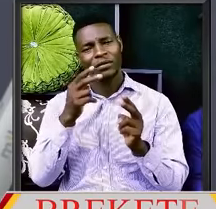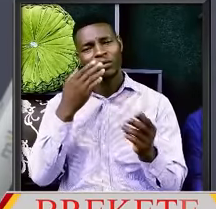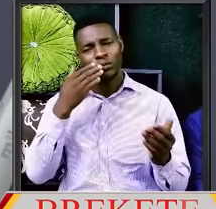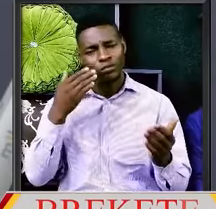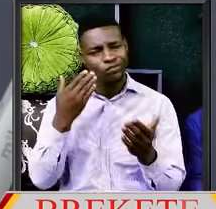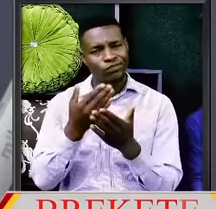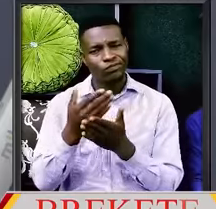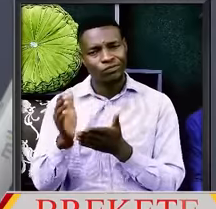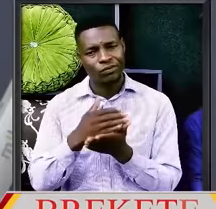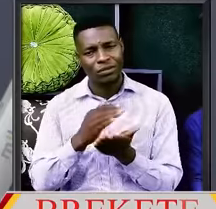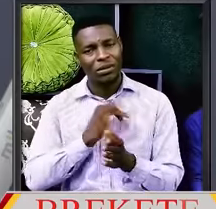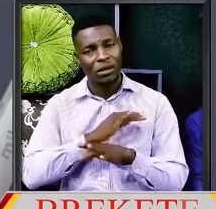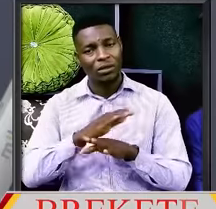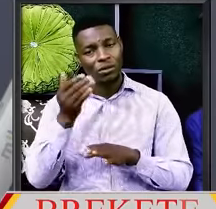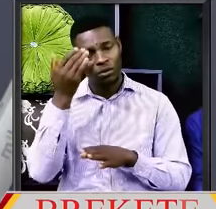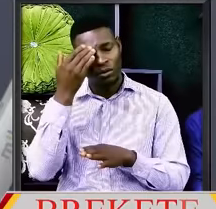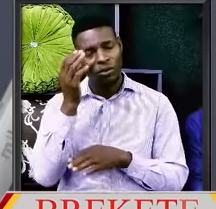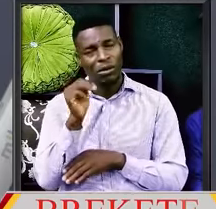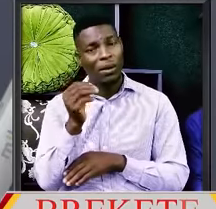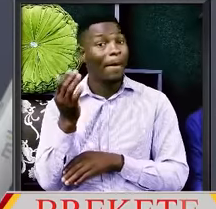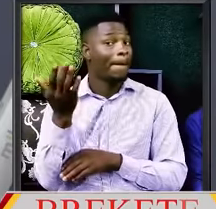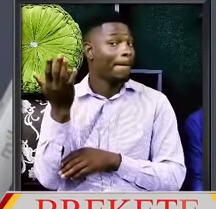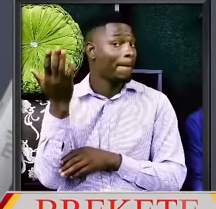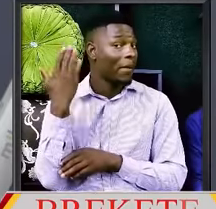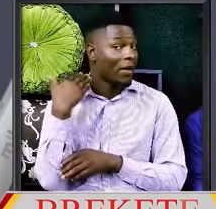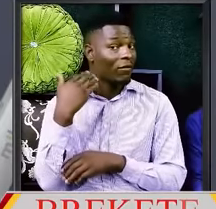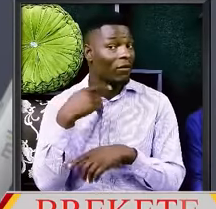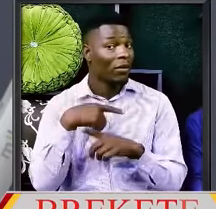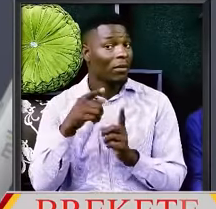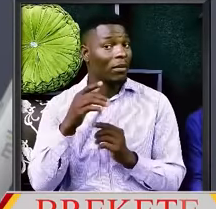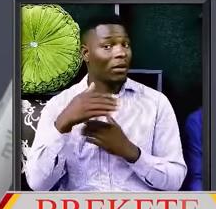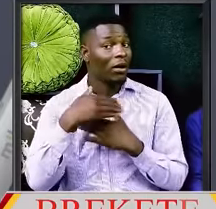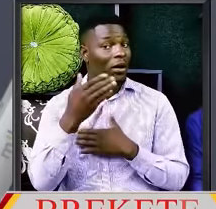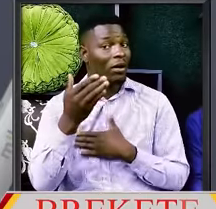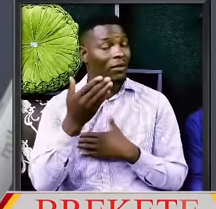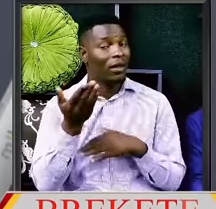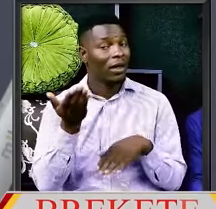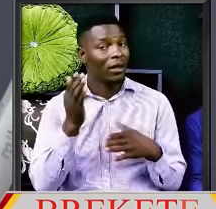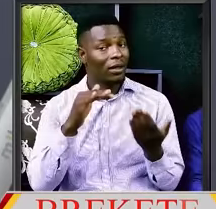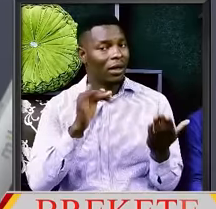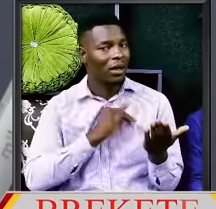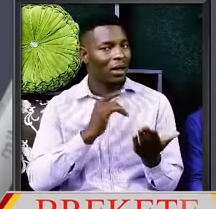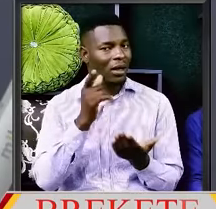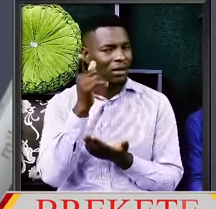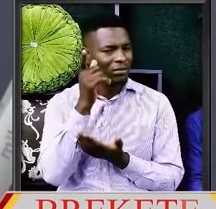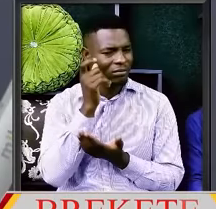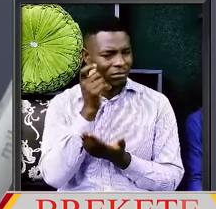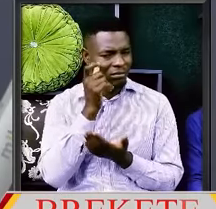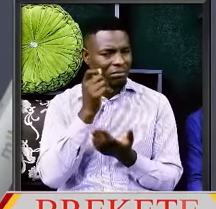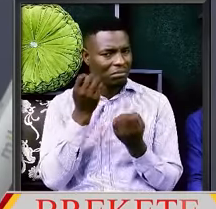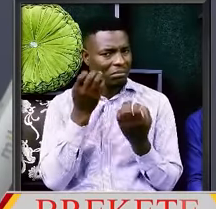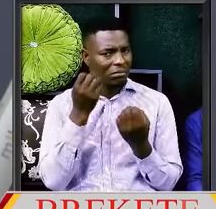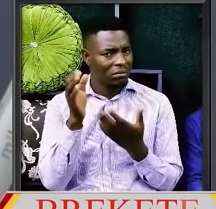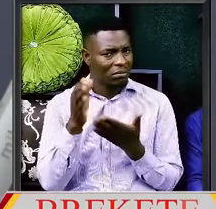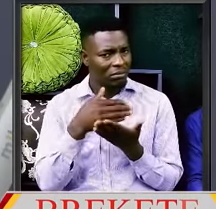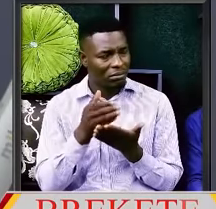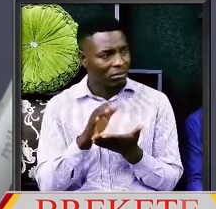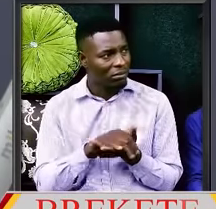know Mohbad’s before, but after he died, I listened to some of his songs. He doesn't struggle to